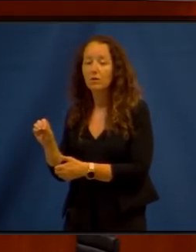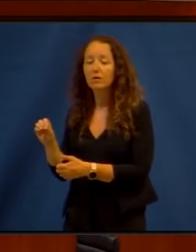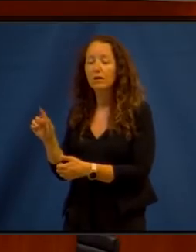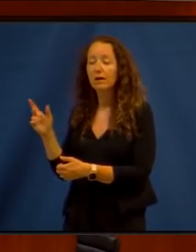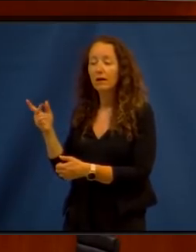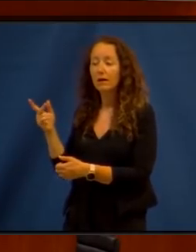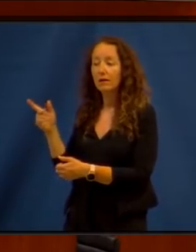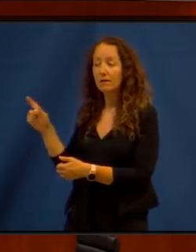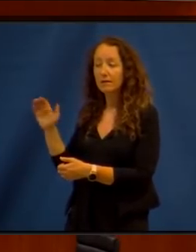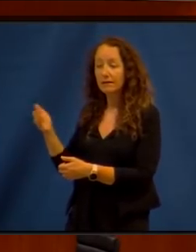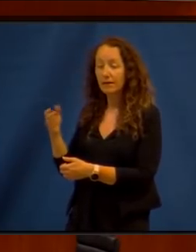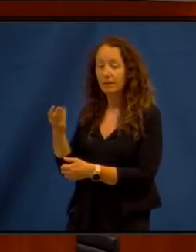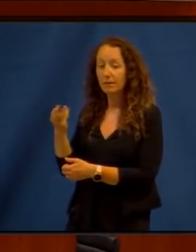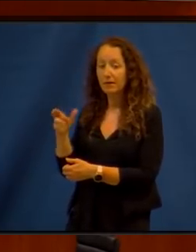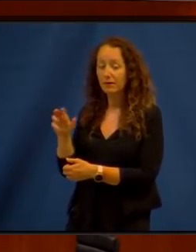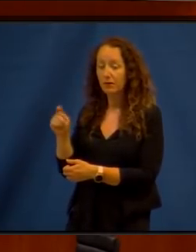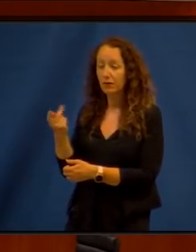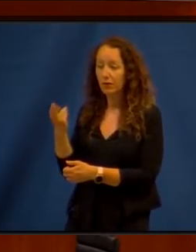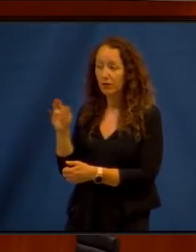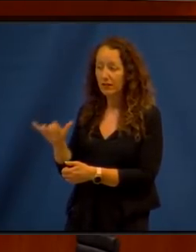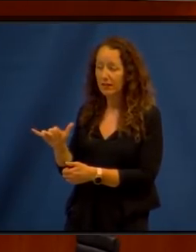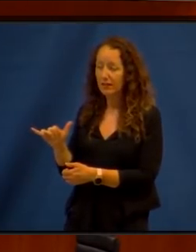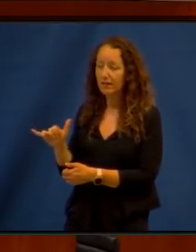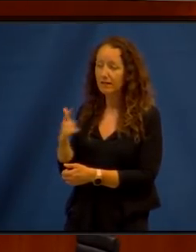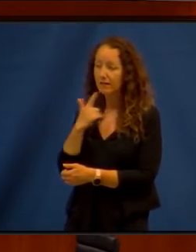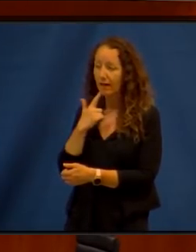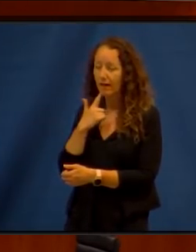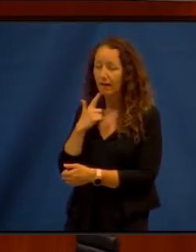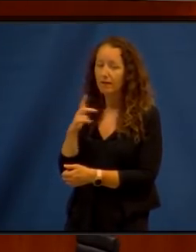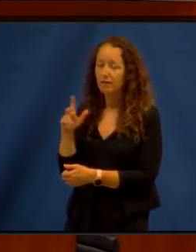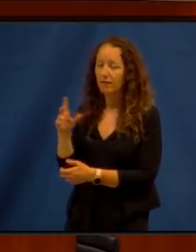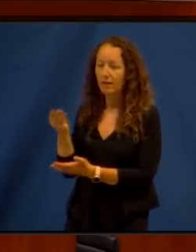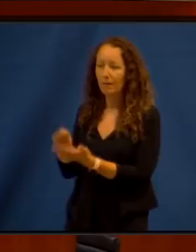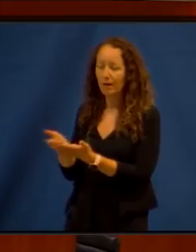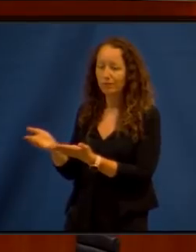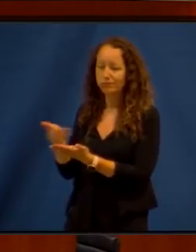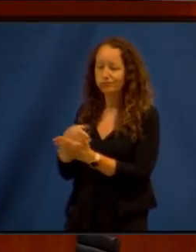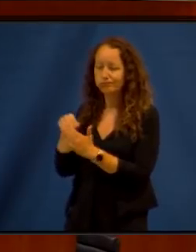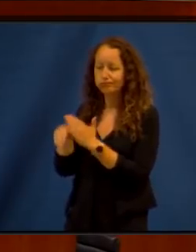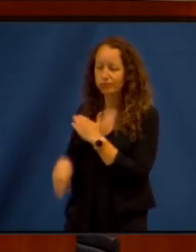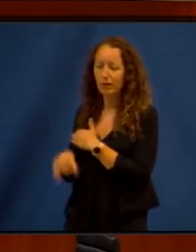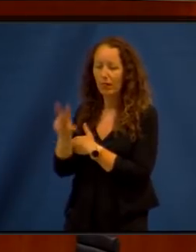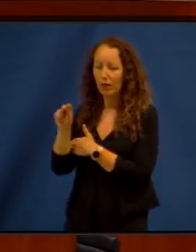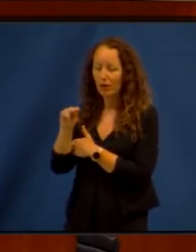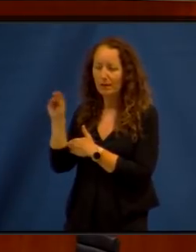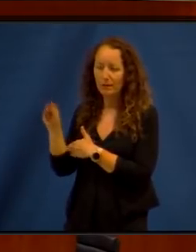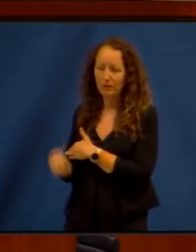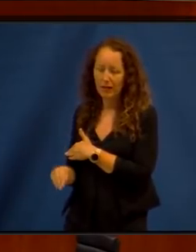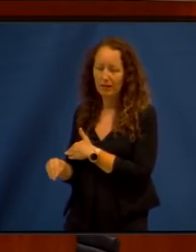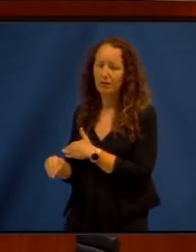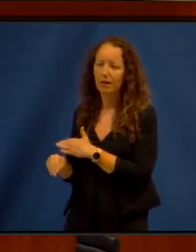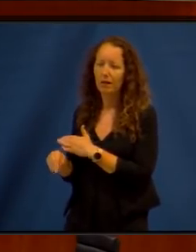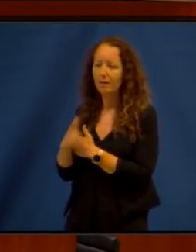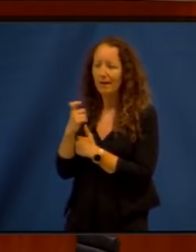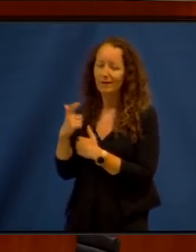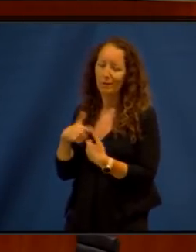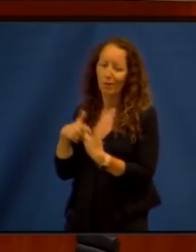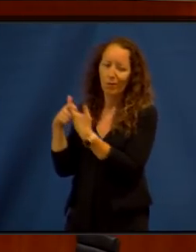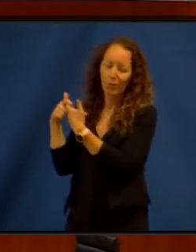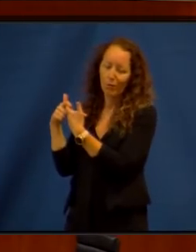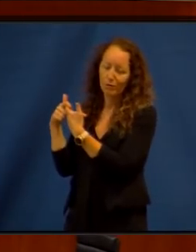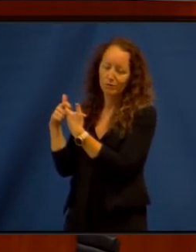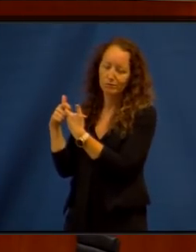estimates a 30% revenue decline, about $8 million a month, while the elective surgeries have been suspended. Can the